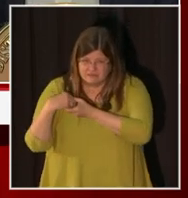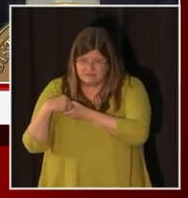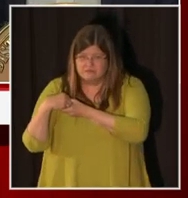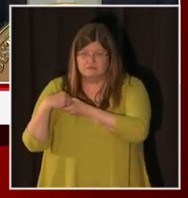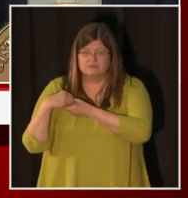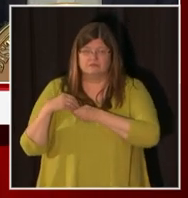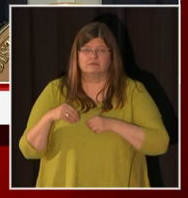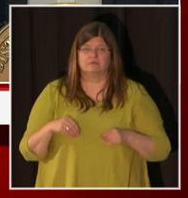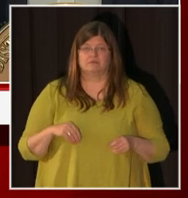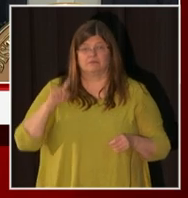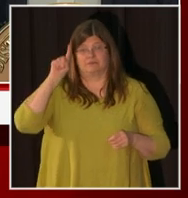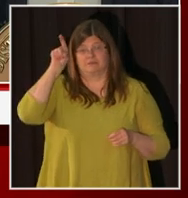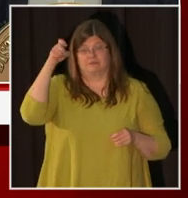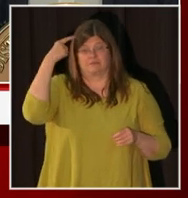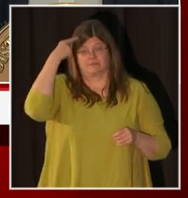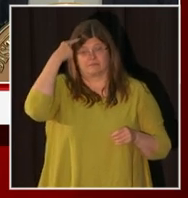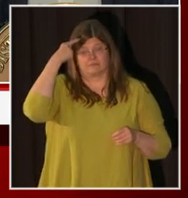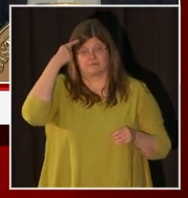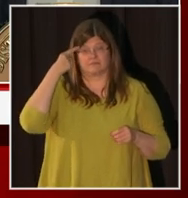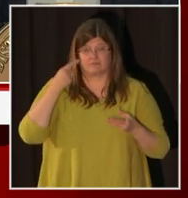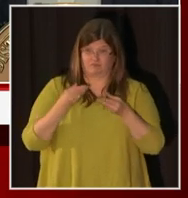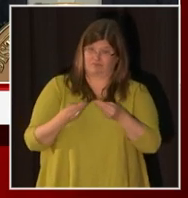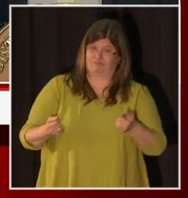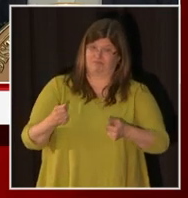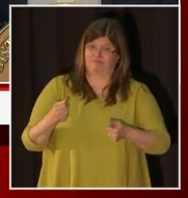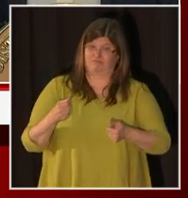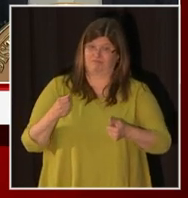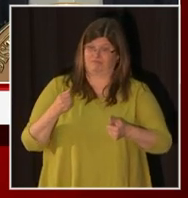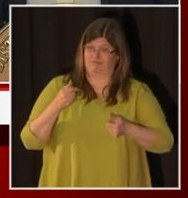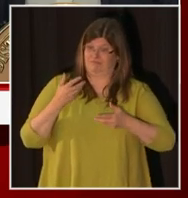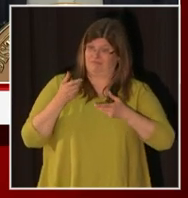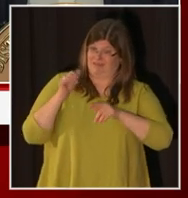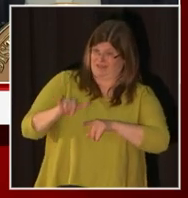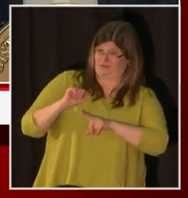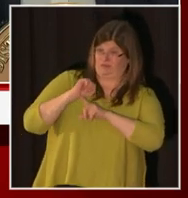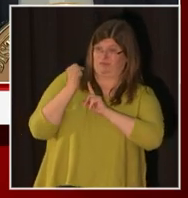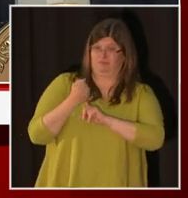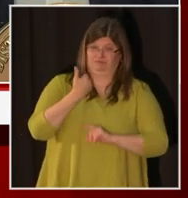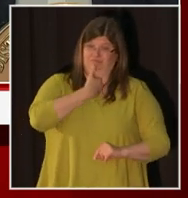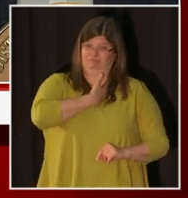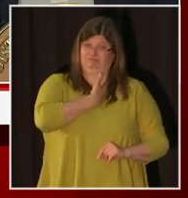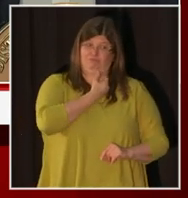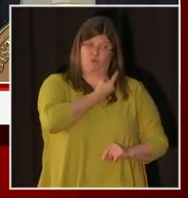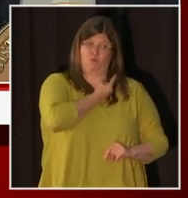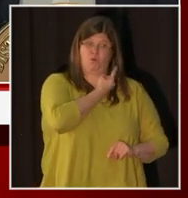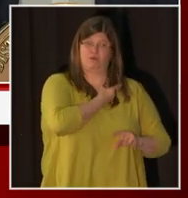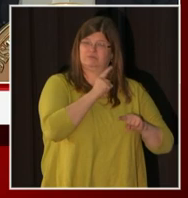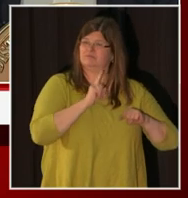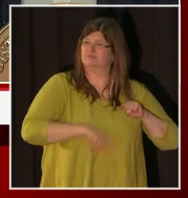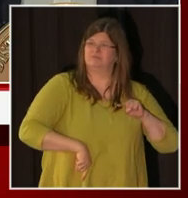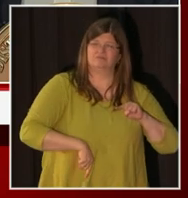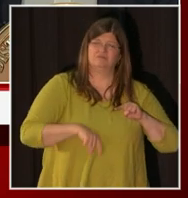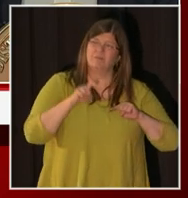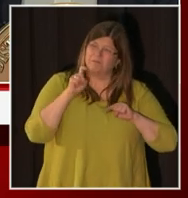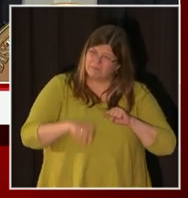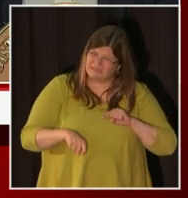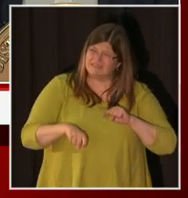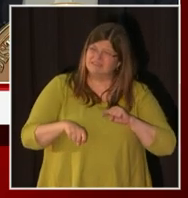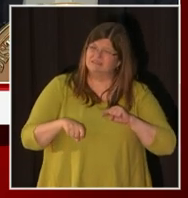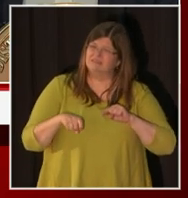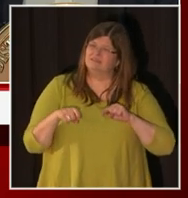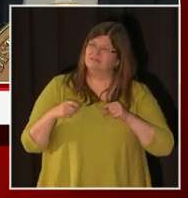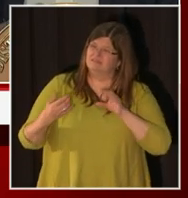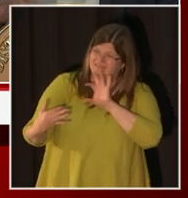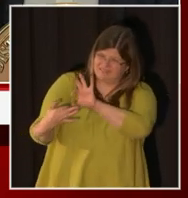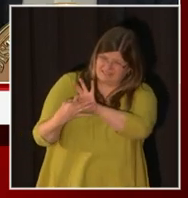solve this pandemic alone, we cannot reopen alone. We all need to be working together